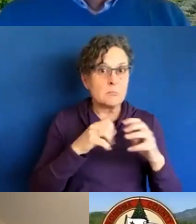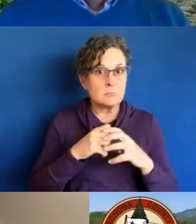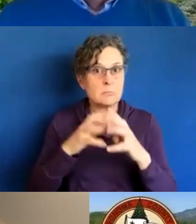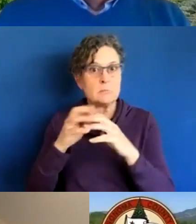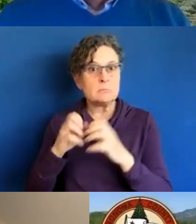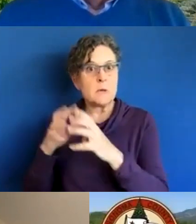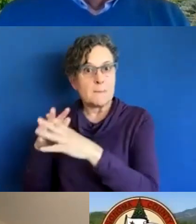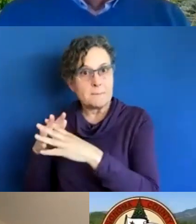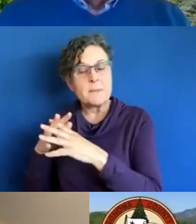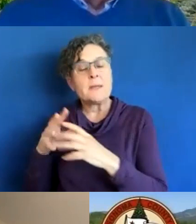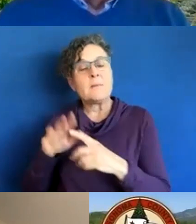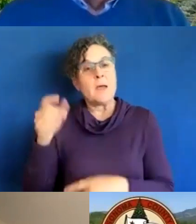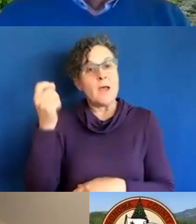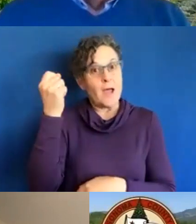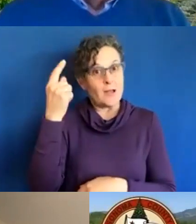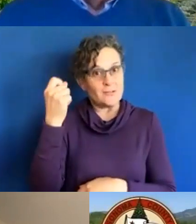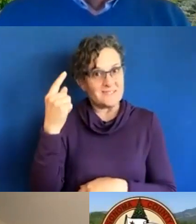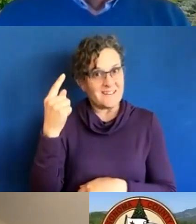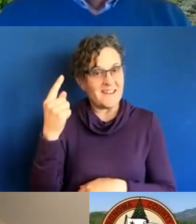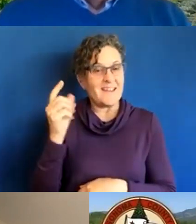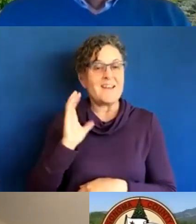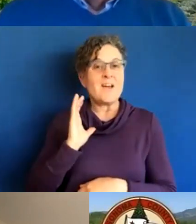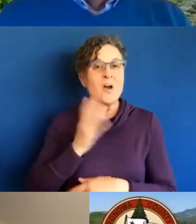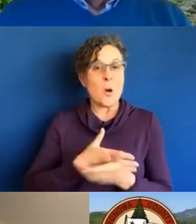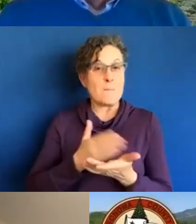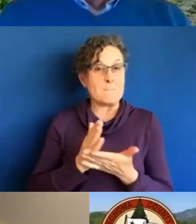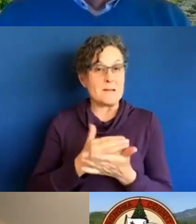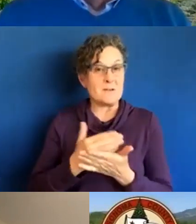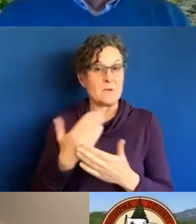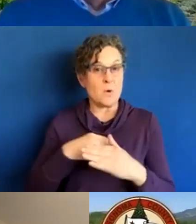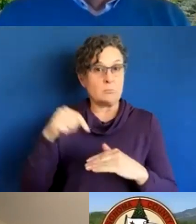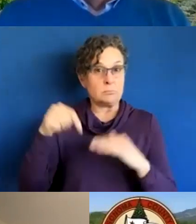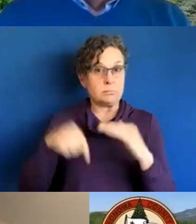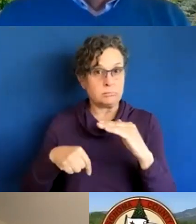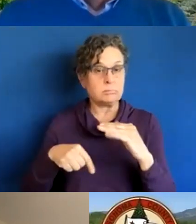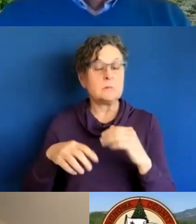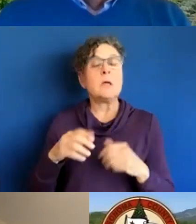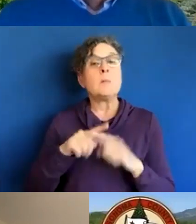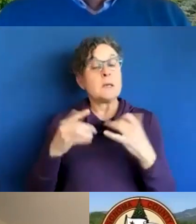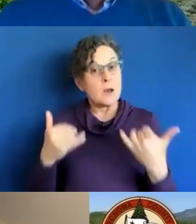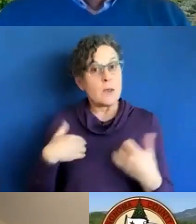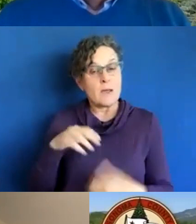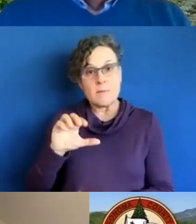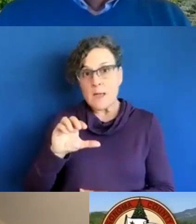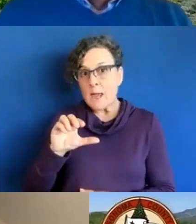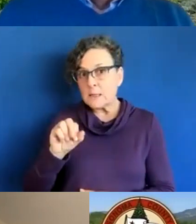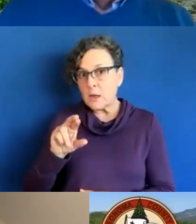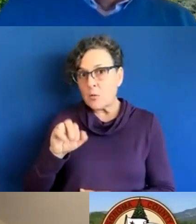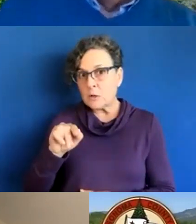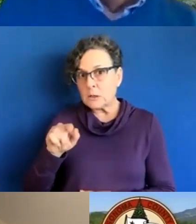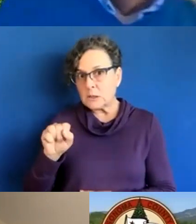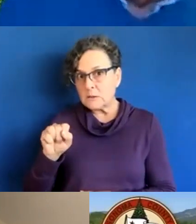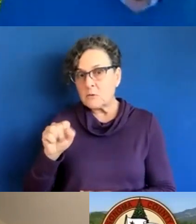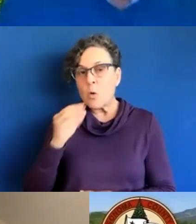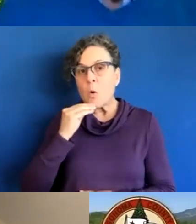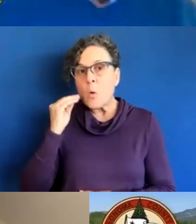deficit. But again, the Caritas Homes is up and underway, 64 units. 30 of those are for the most chronically